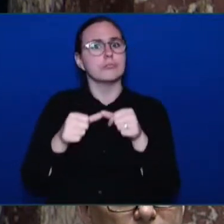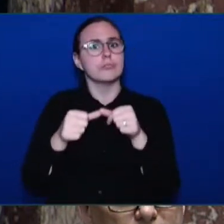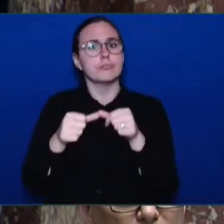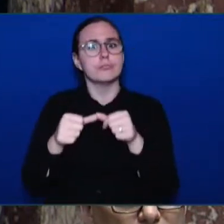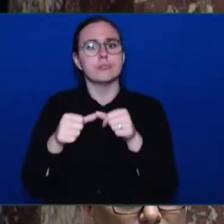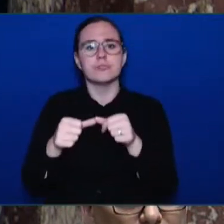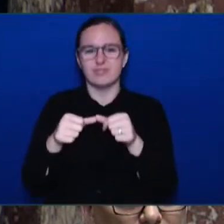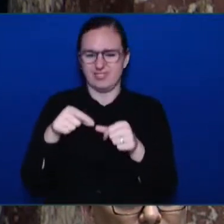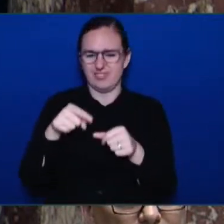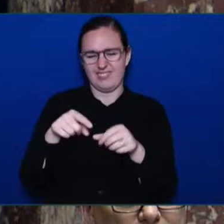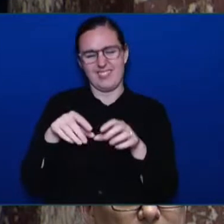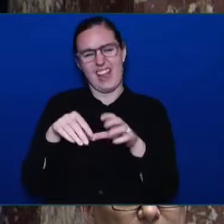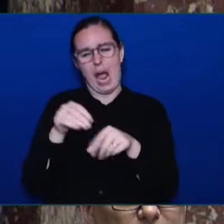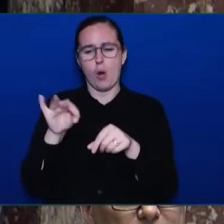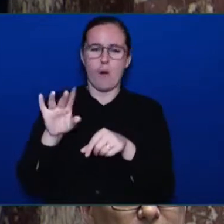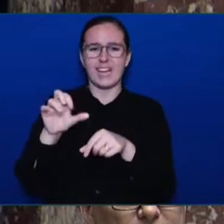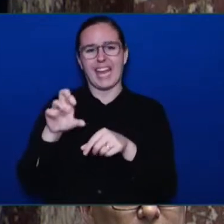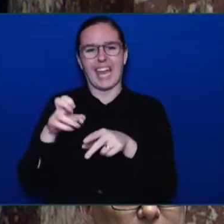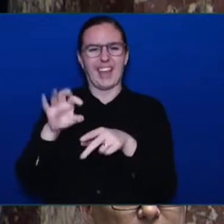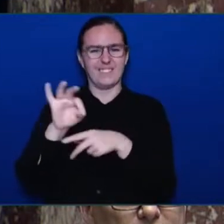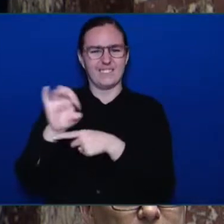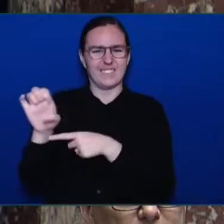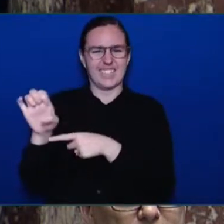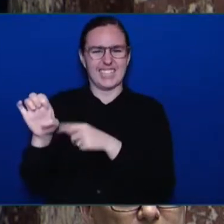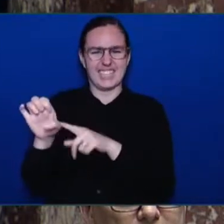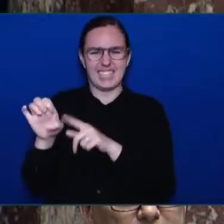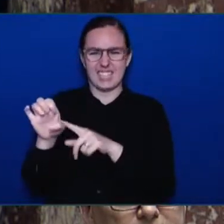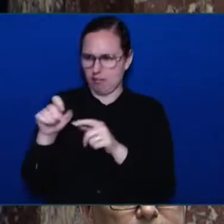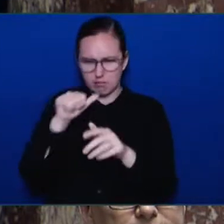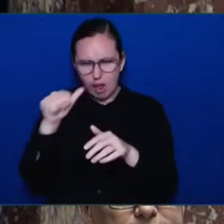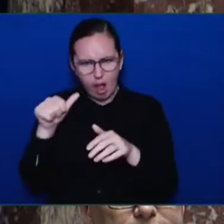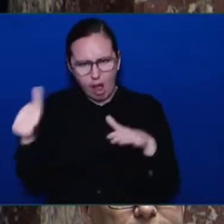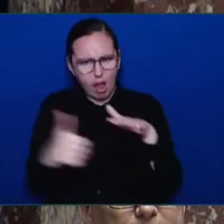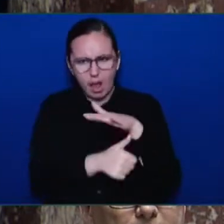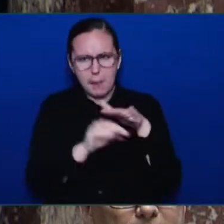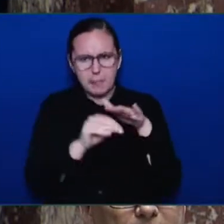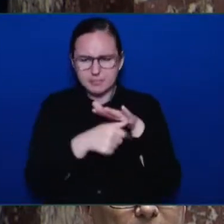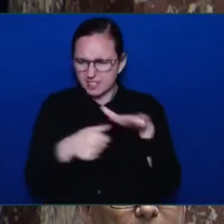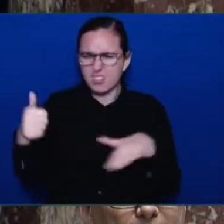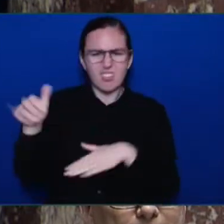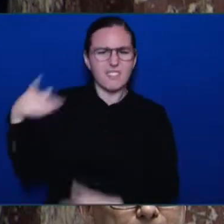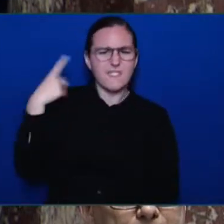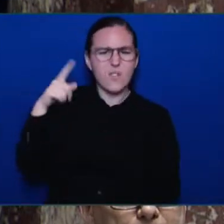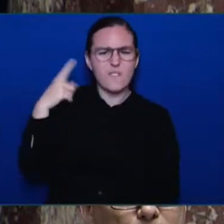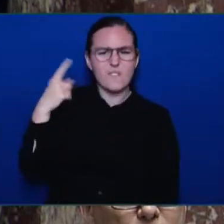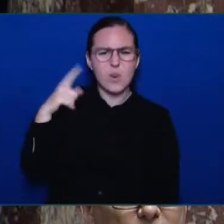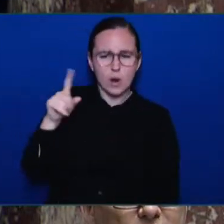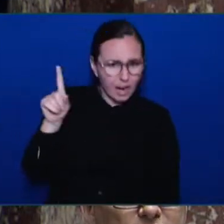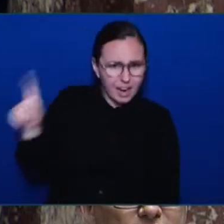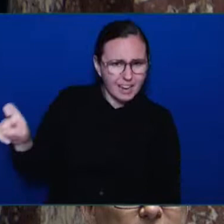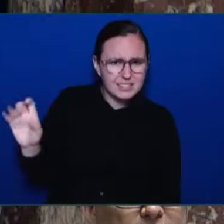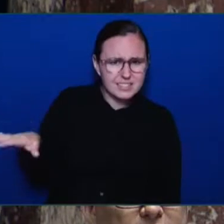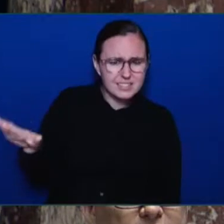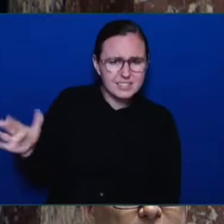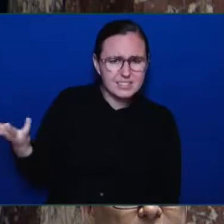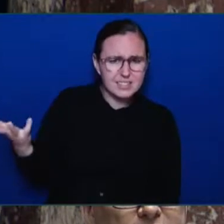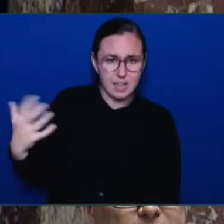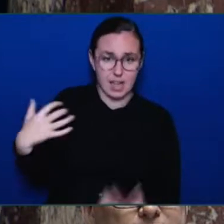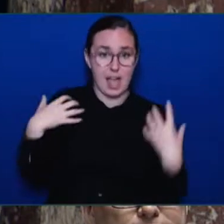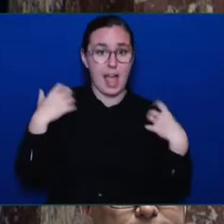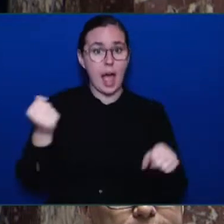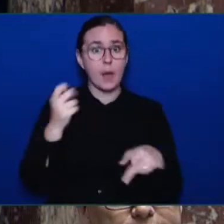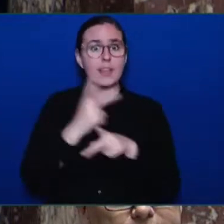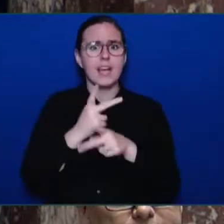the Minister why there's a growing corporatization of primary health care on his watch. He claims to